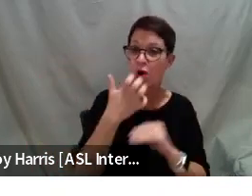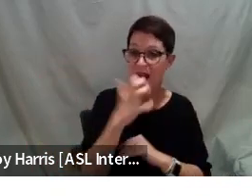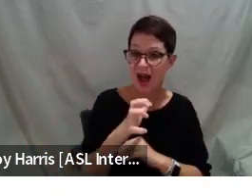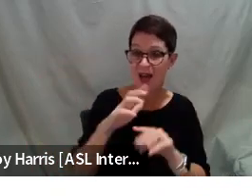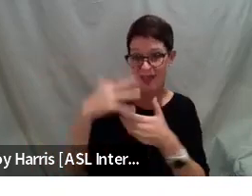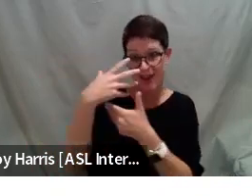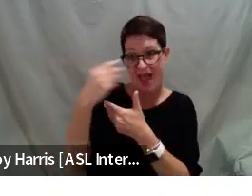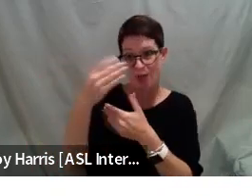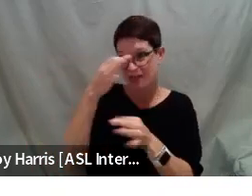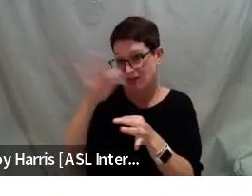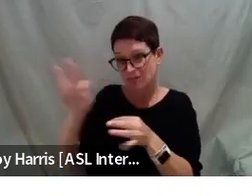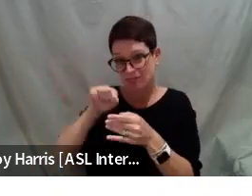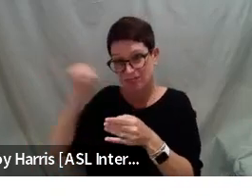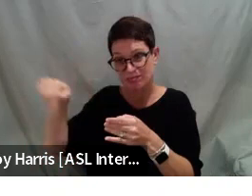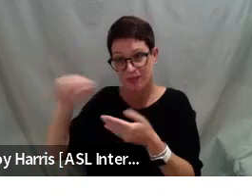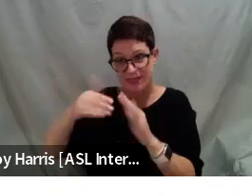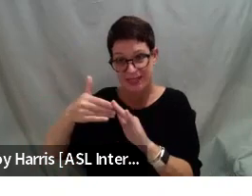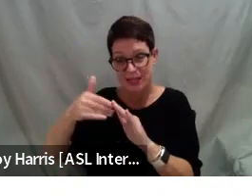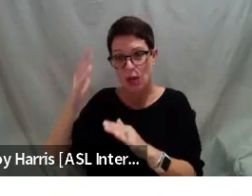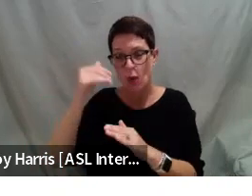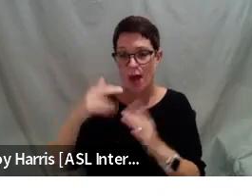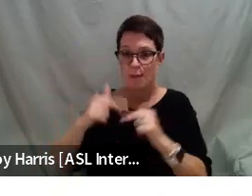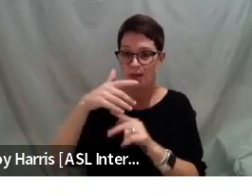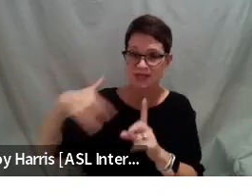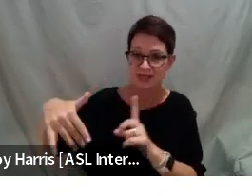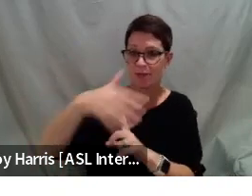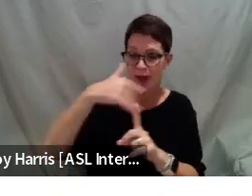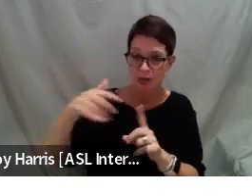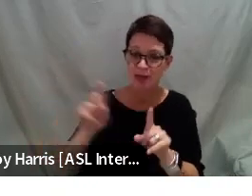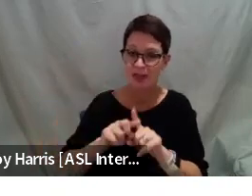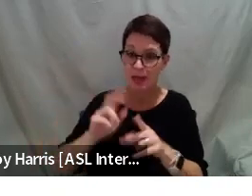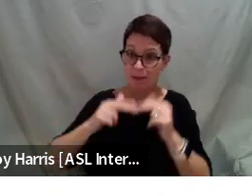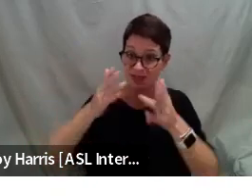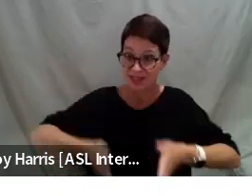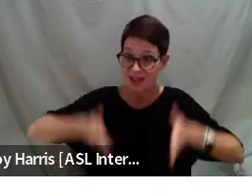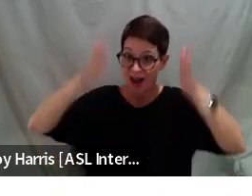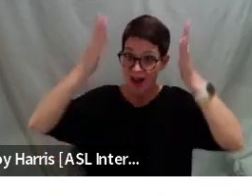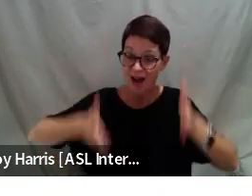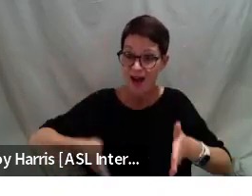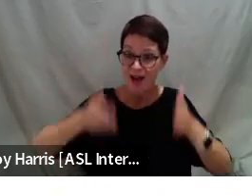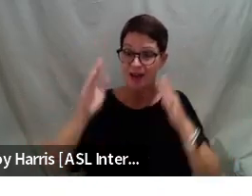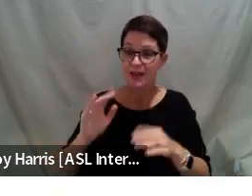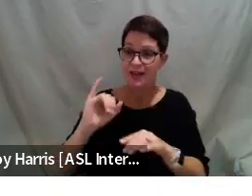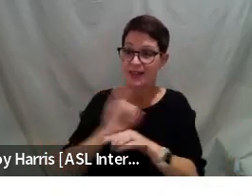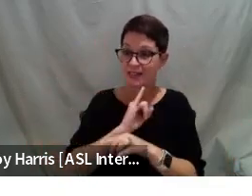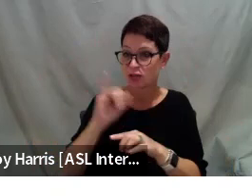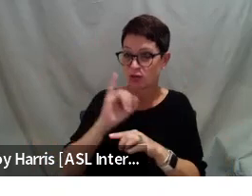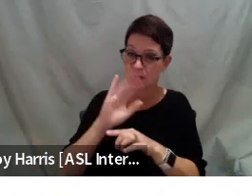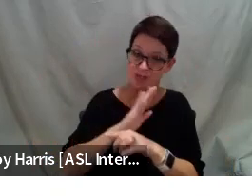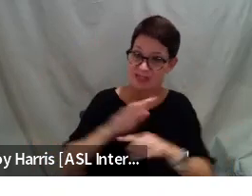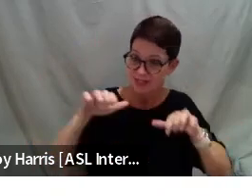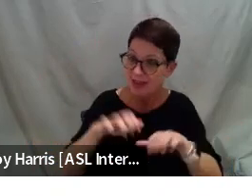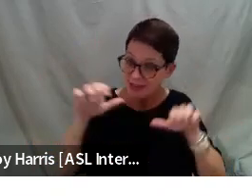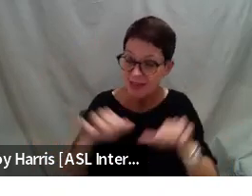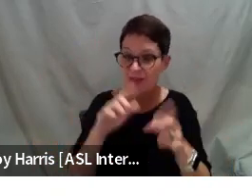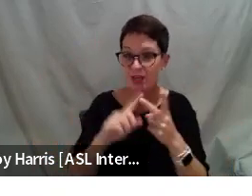counterparts because of built environment features like high buildings, industrial activities, lots